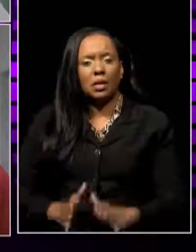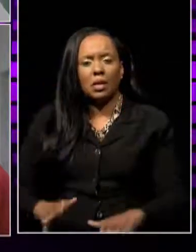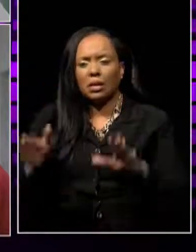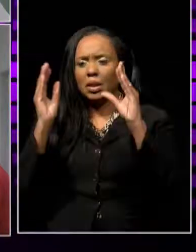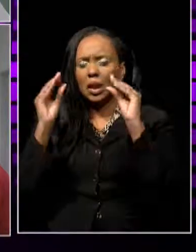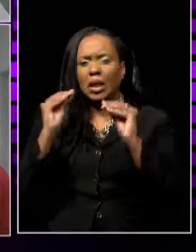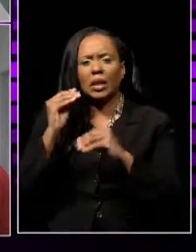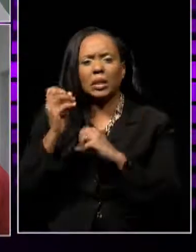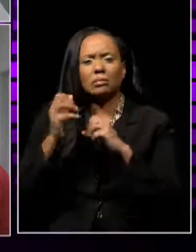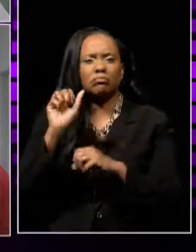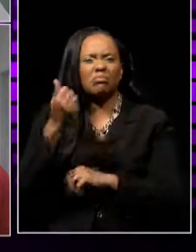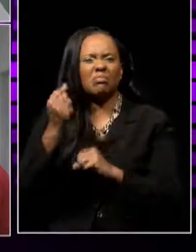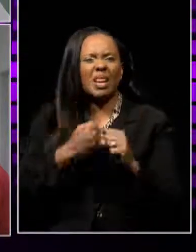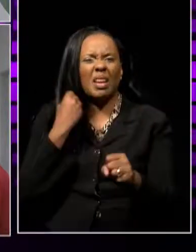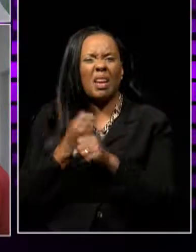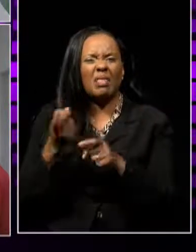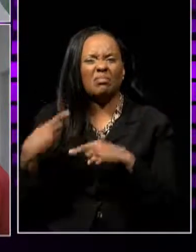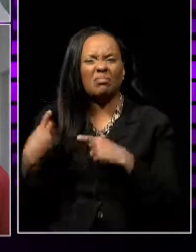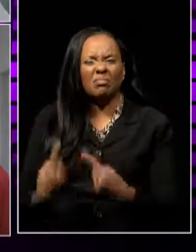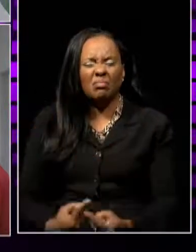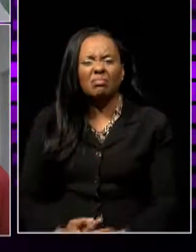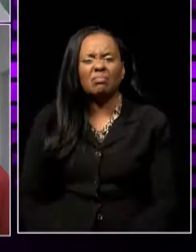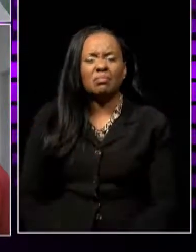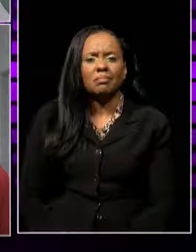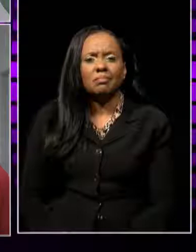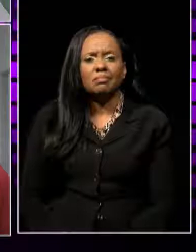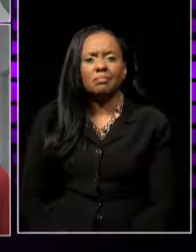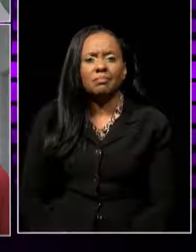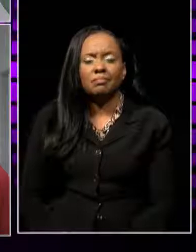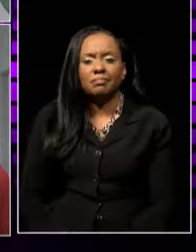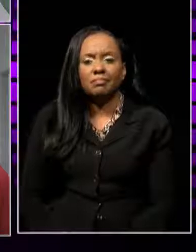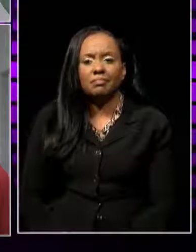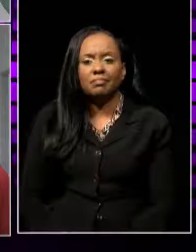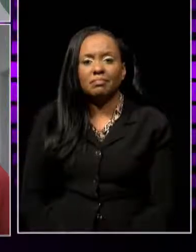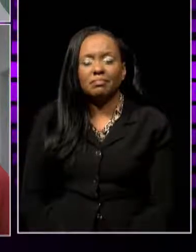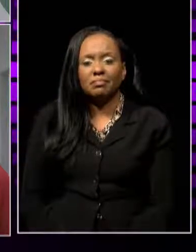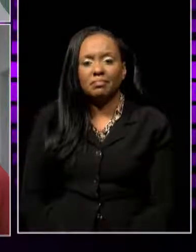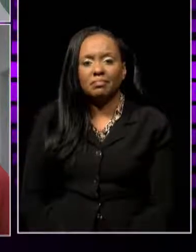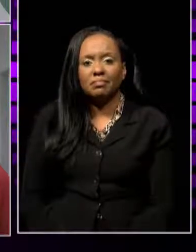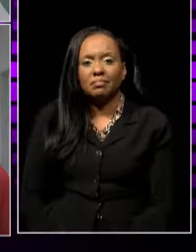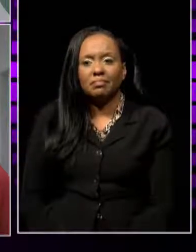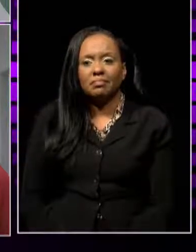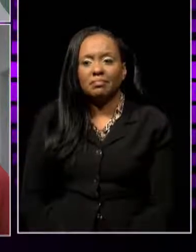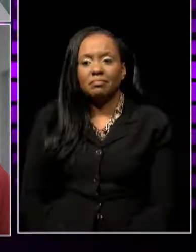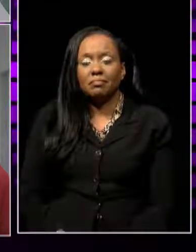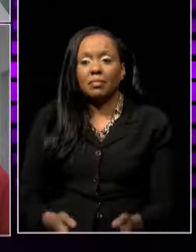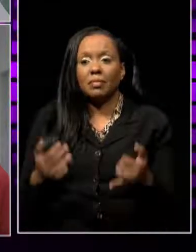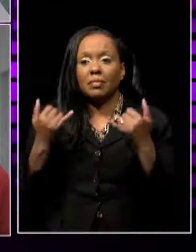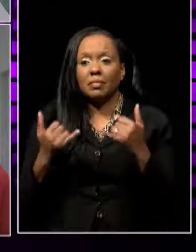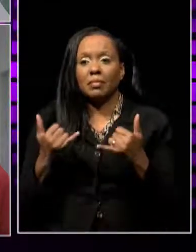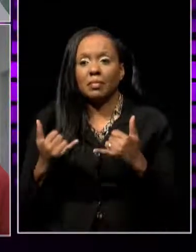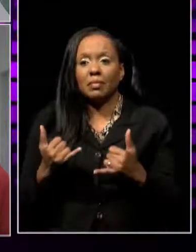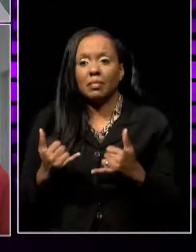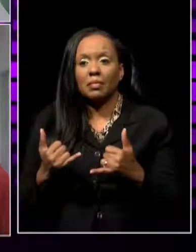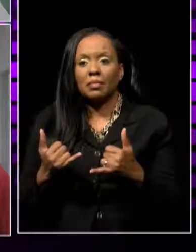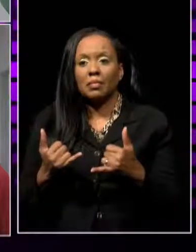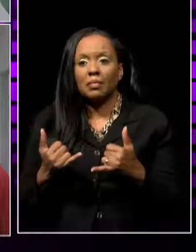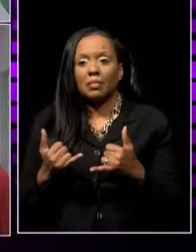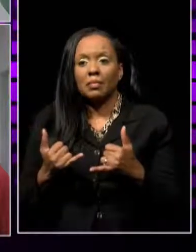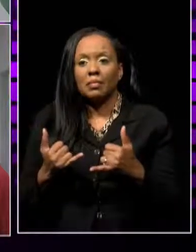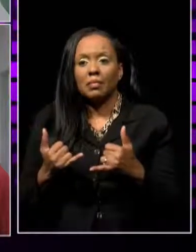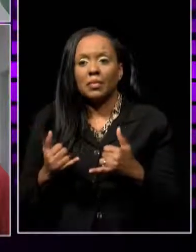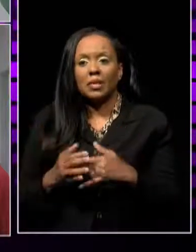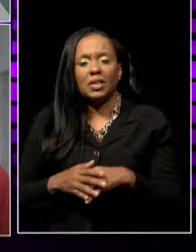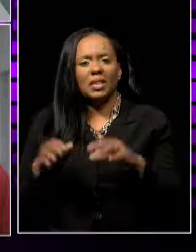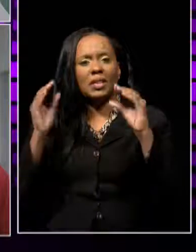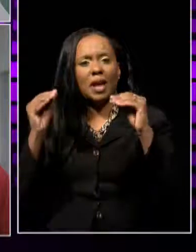He's into accounts, but right now he teaches at the foundation school at the primary school level. And